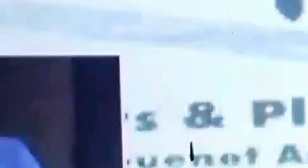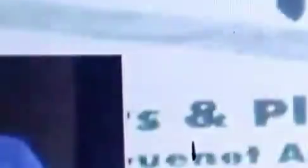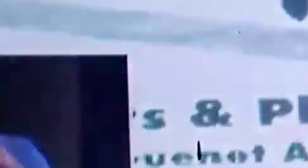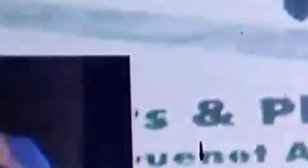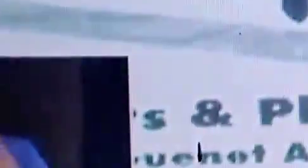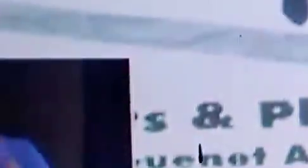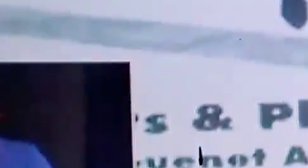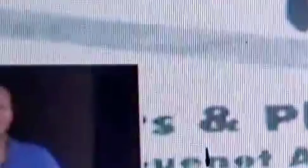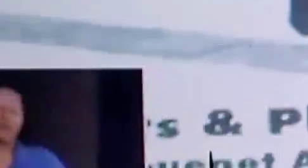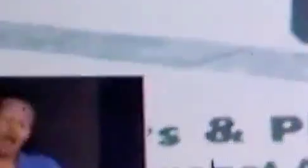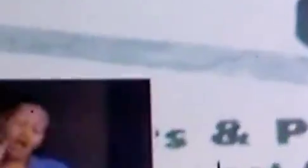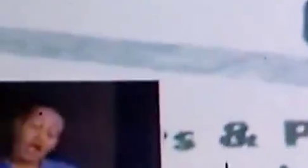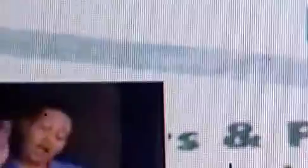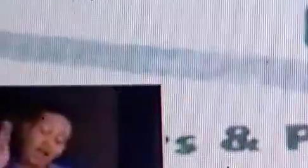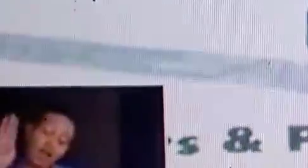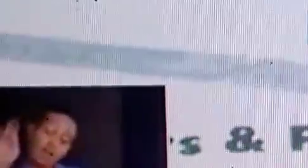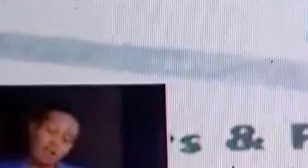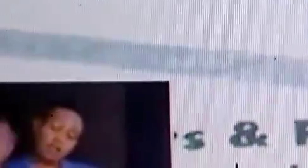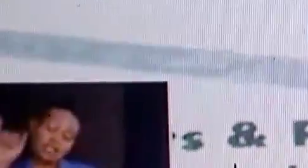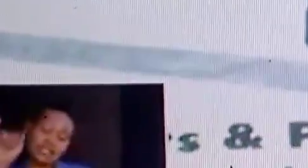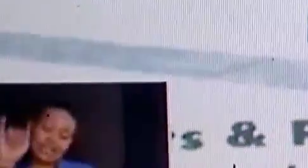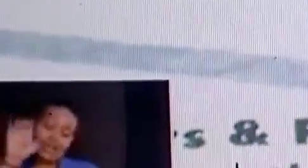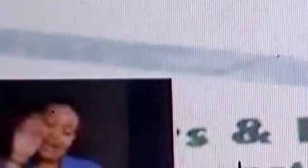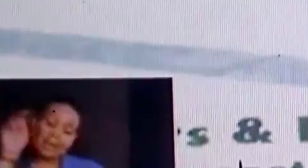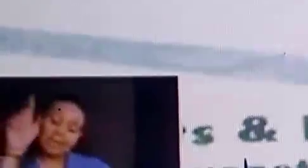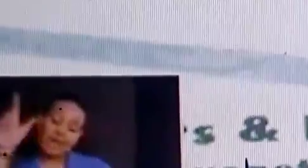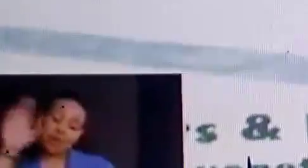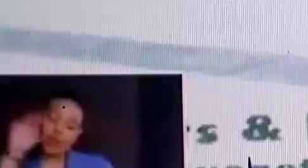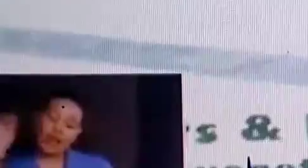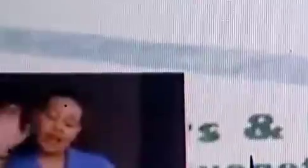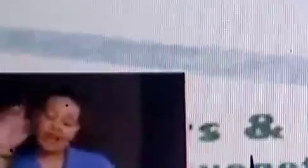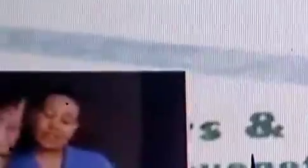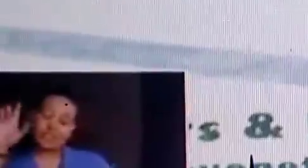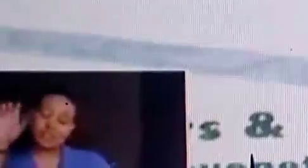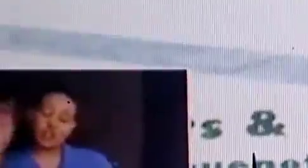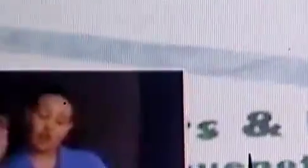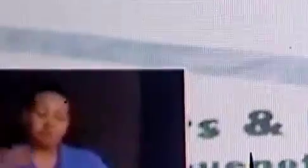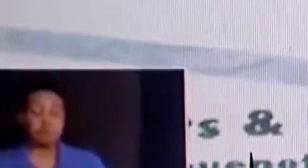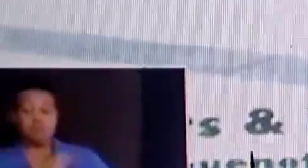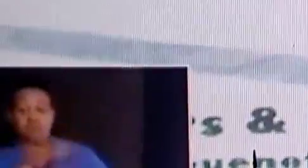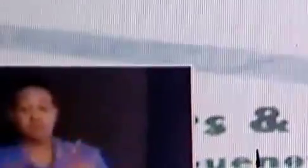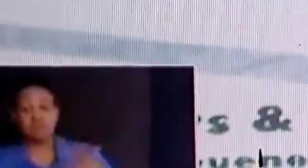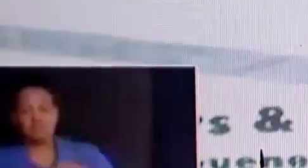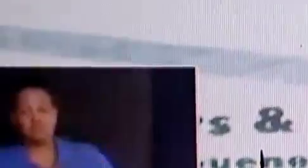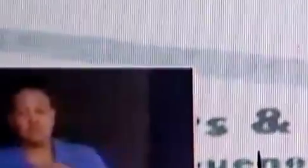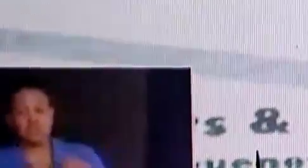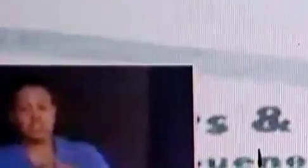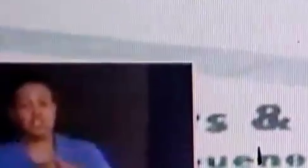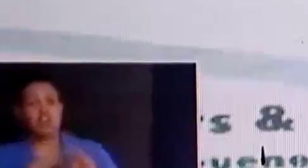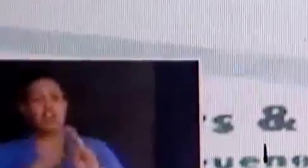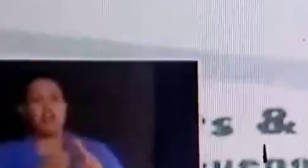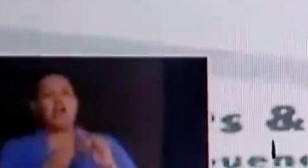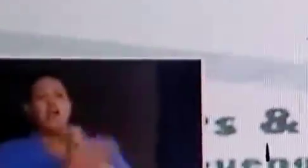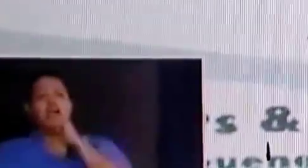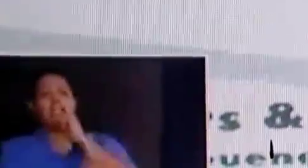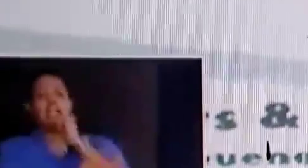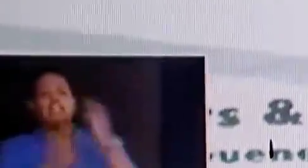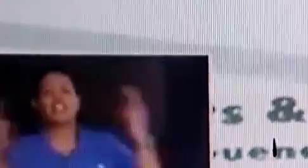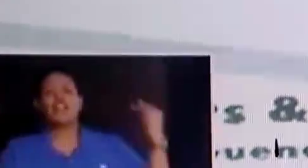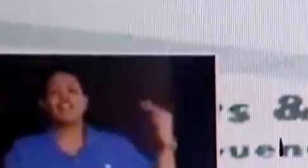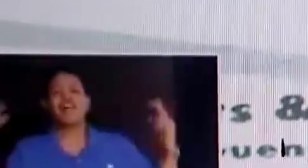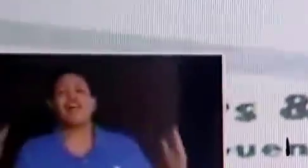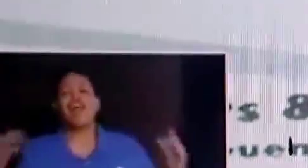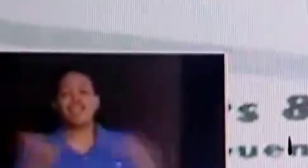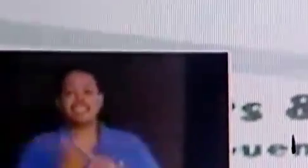Adam Bridge, Emmanuel Mendingi, and Lee Edgecombe. This entry, called A National Veranda,